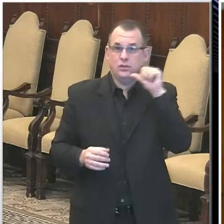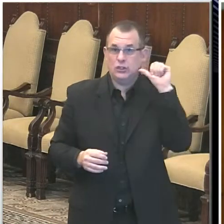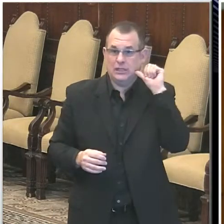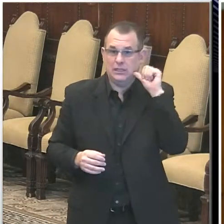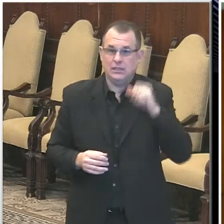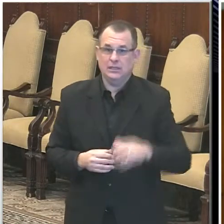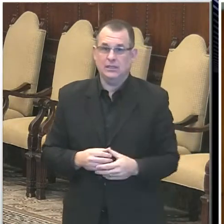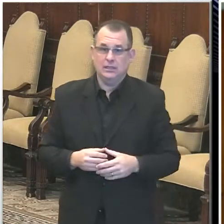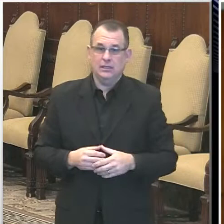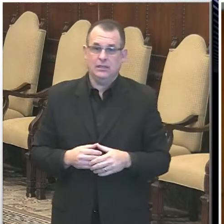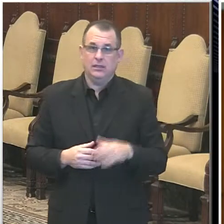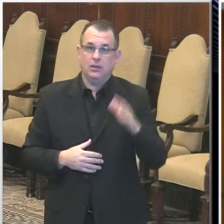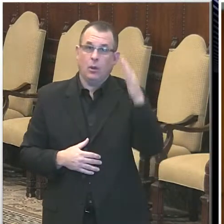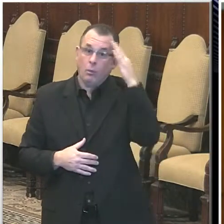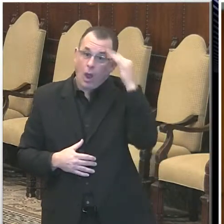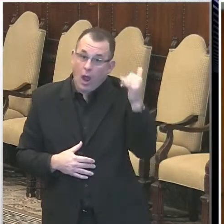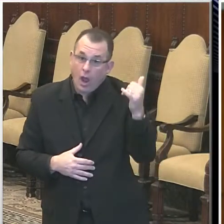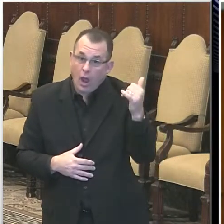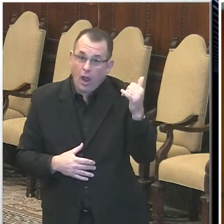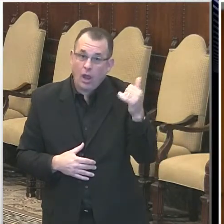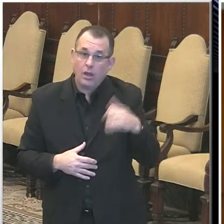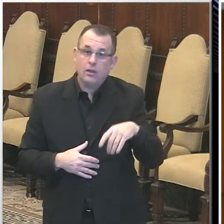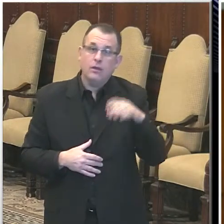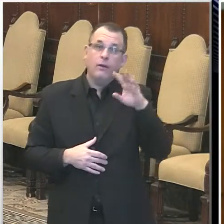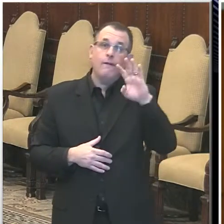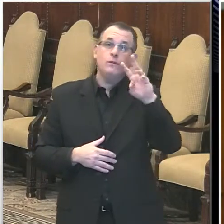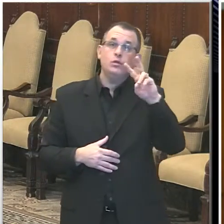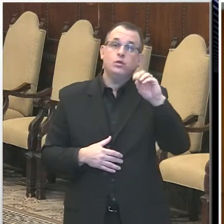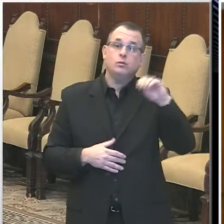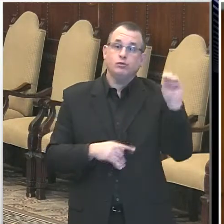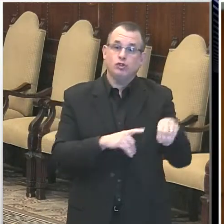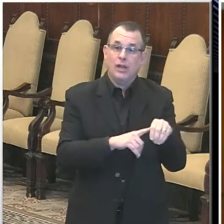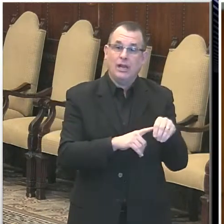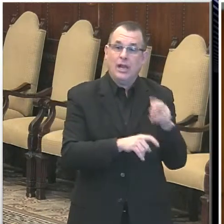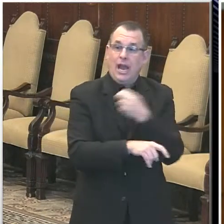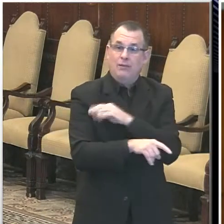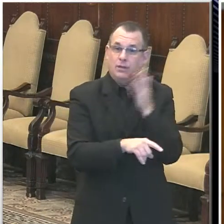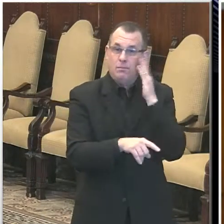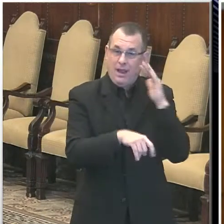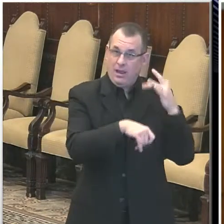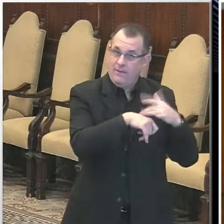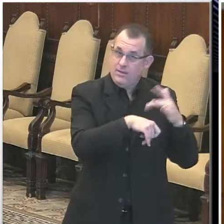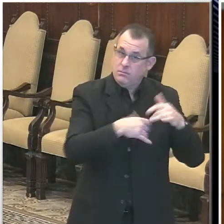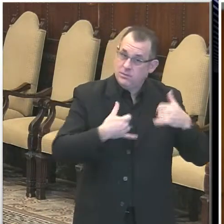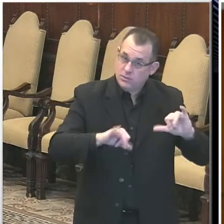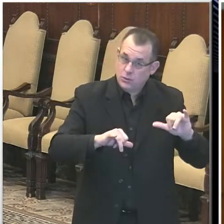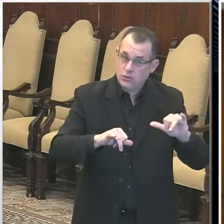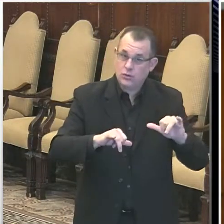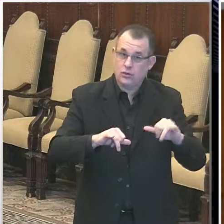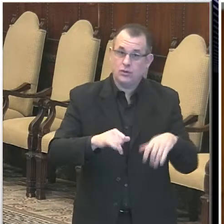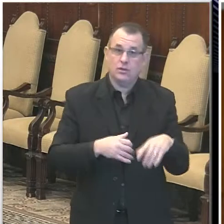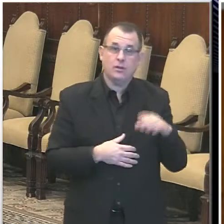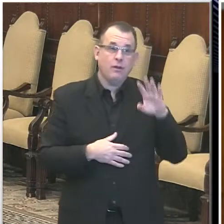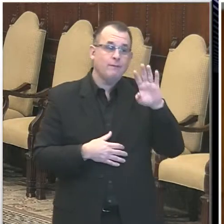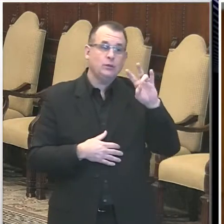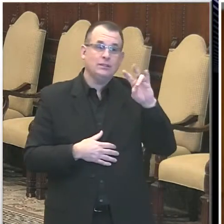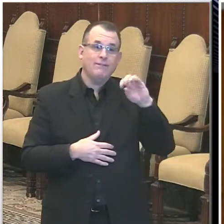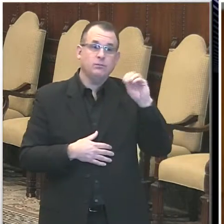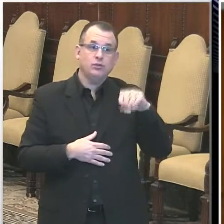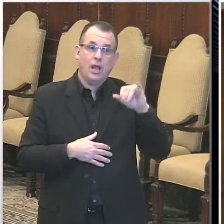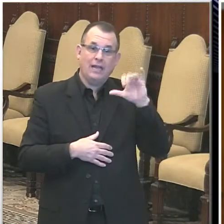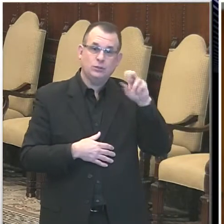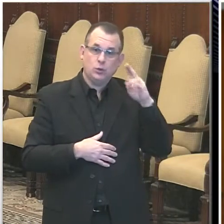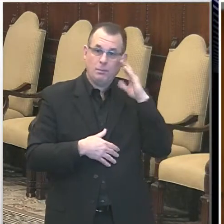in hospitals. 42% of our hospital beds are available, and 27% of our intensive care unit beds are available. But some hospitals in